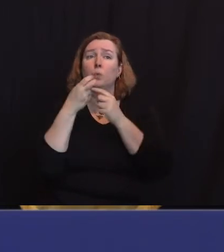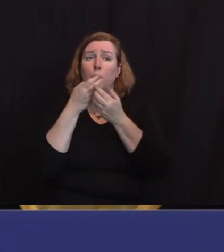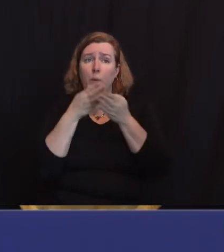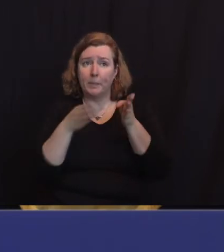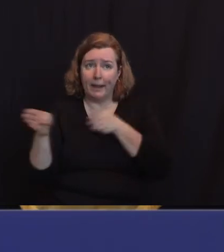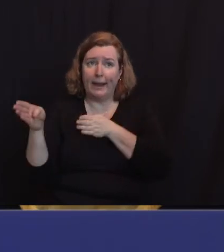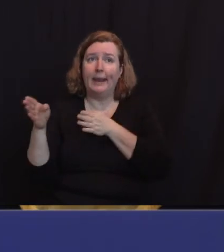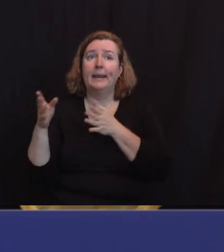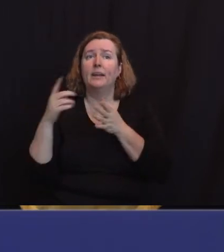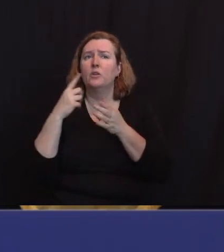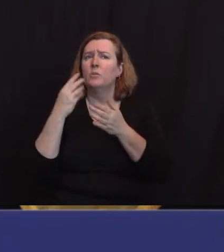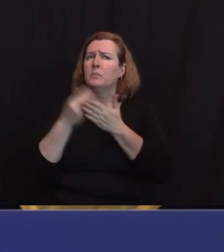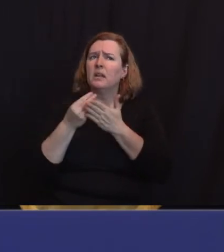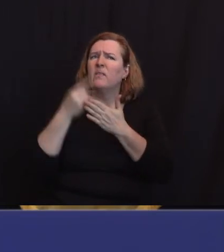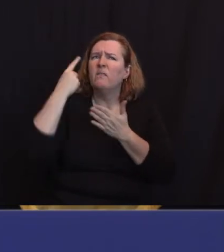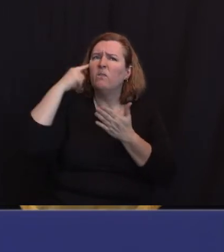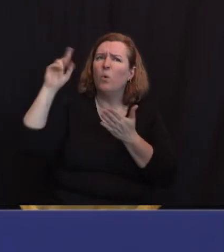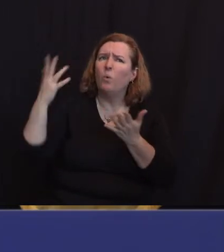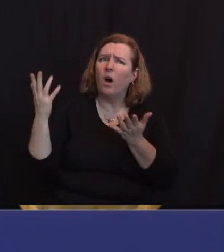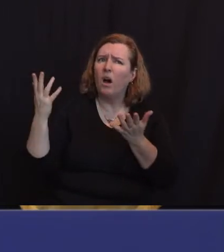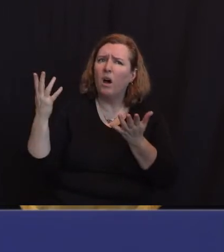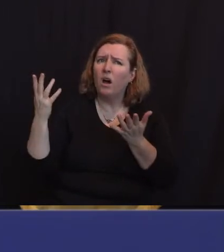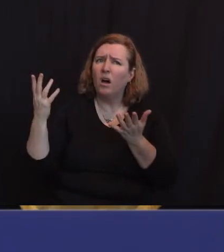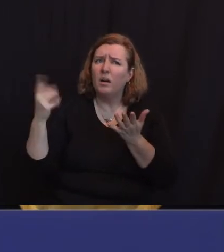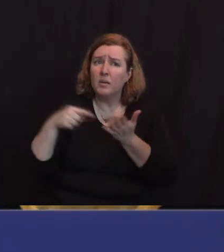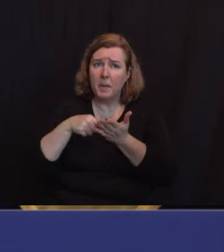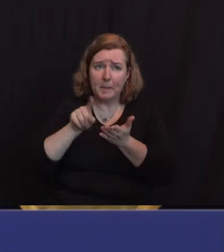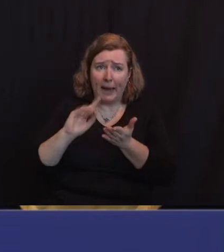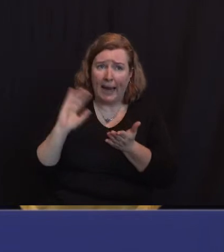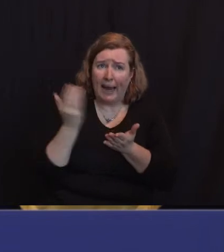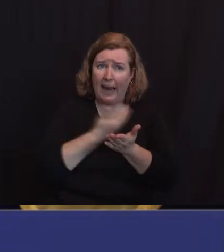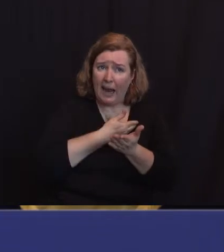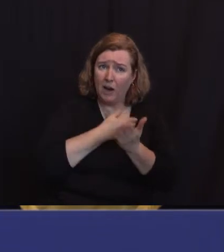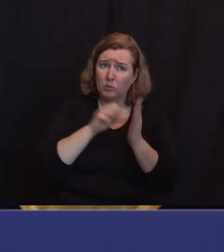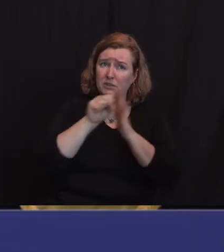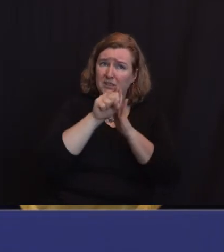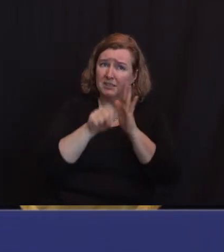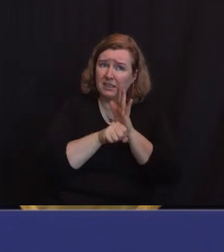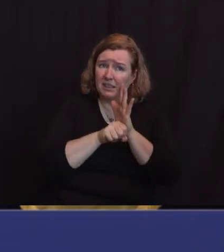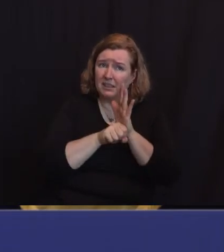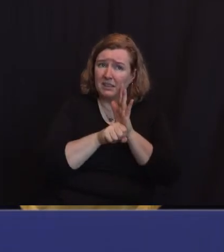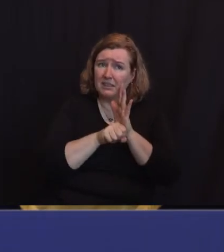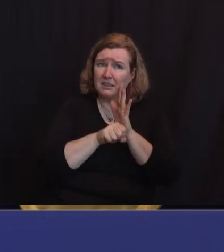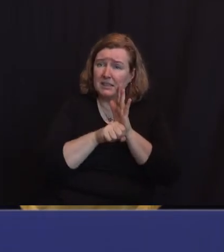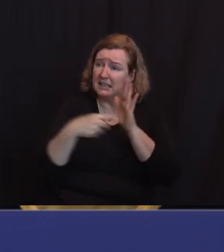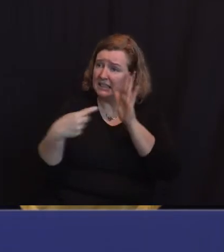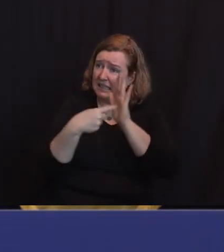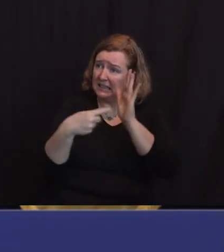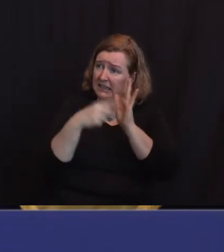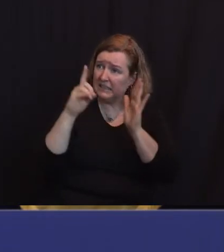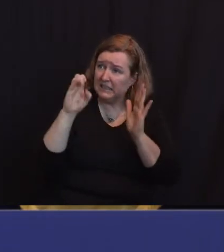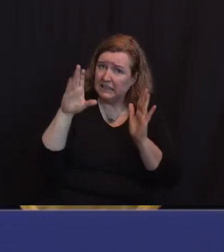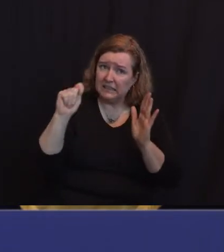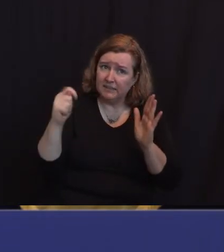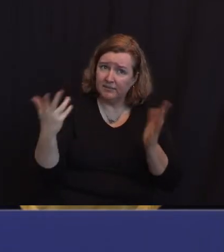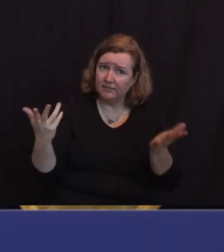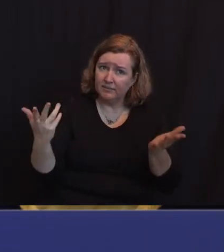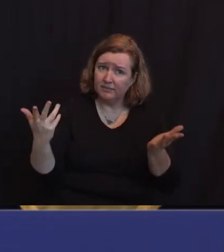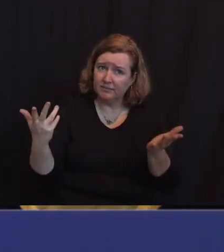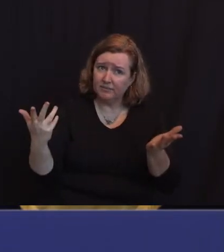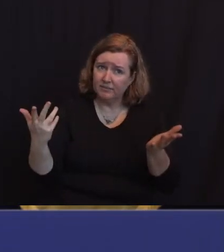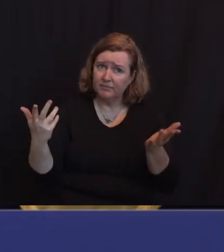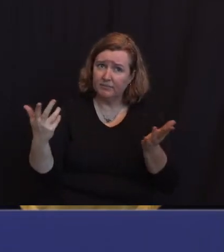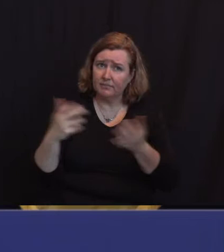state's debt? Would your administration be unilaterally handling this like with the CARES Act, or would the legislature have time